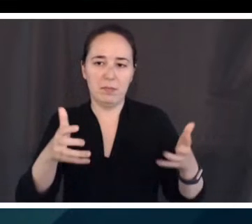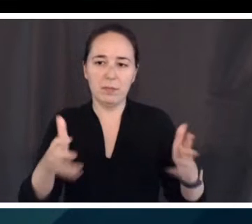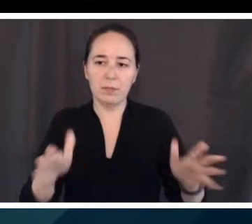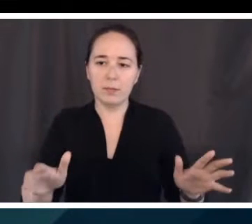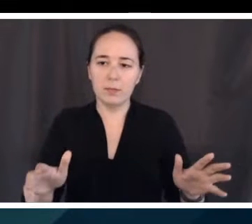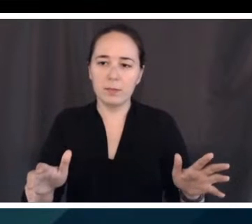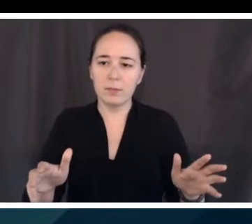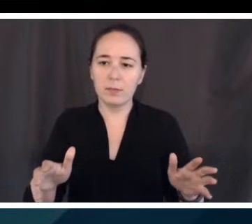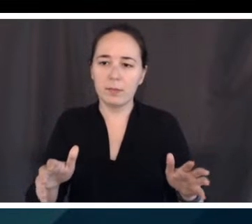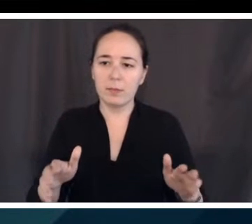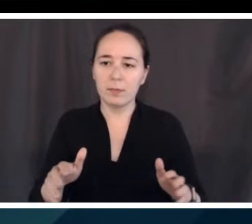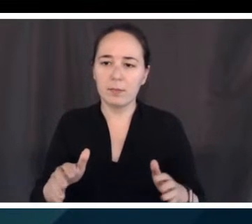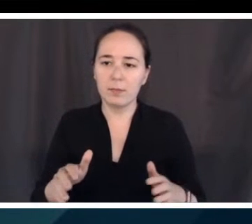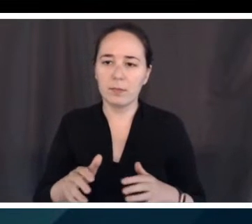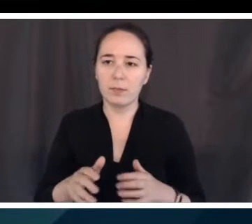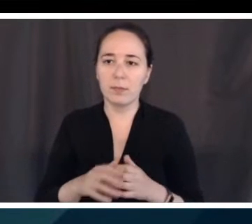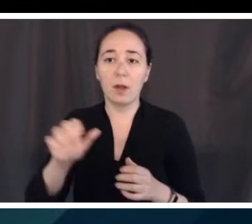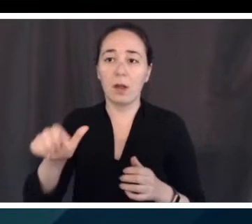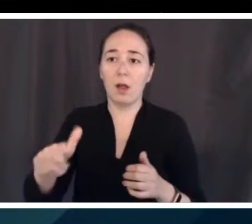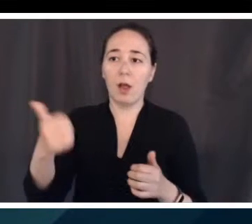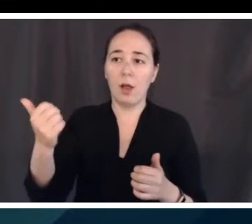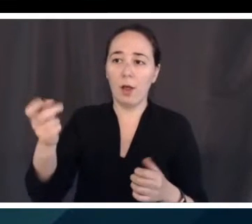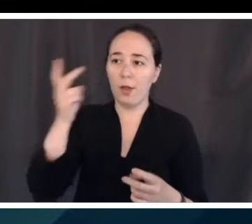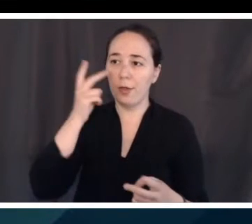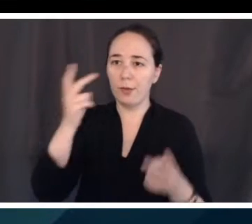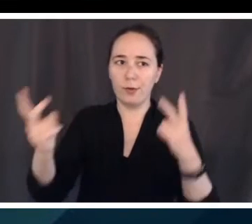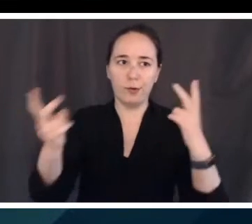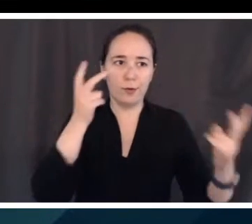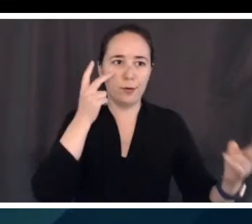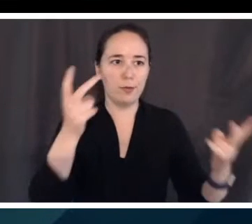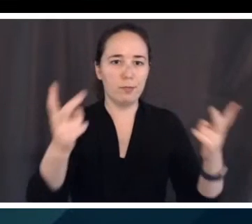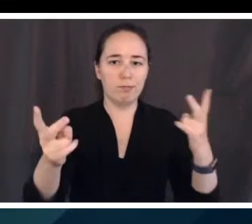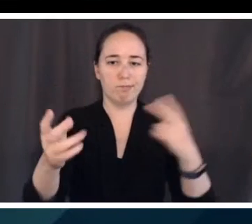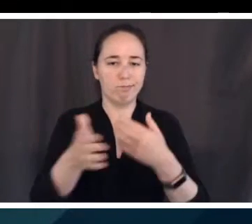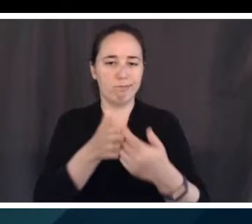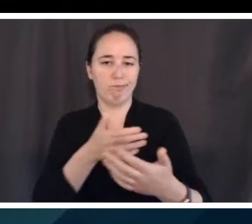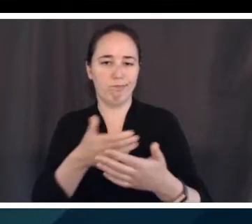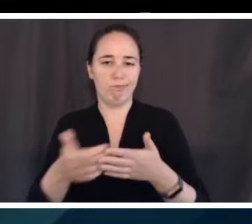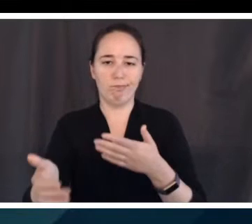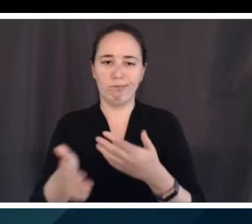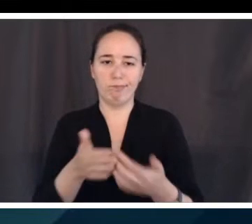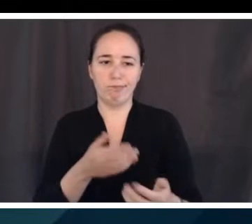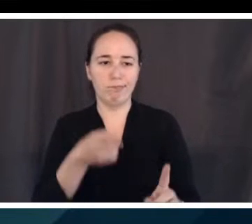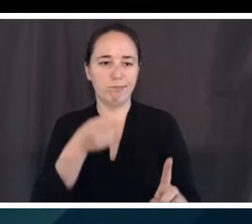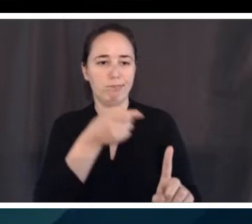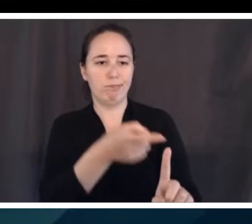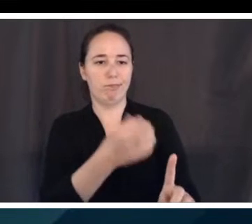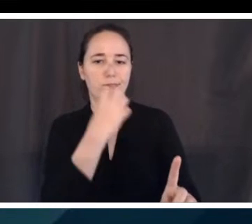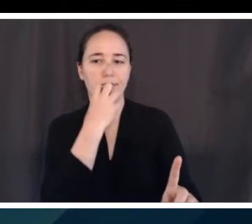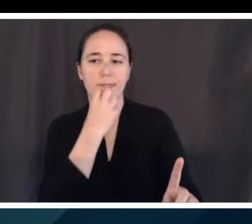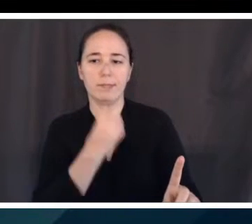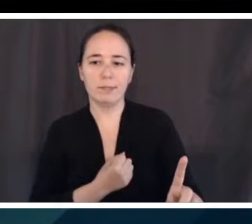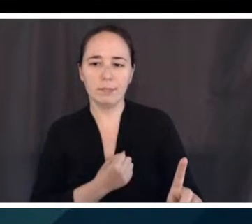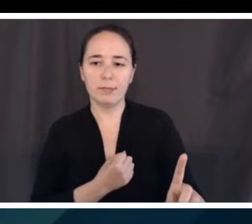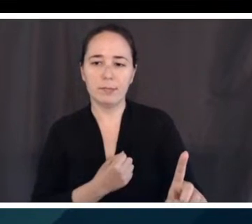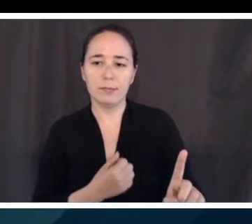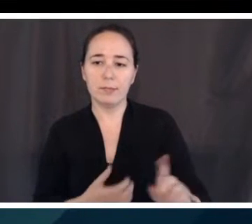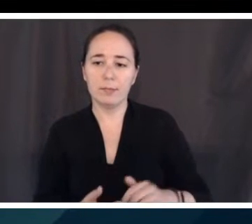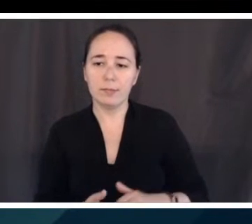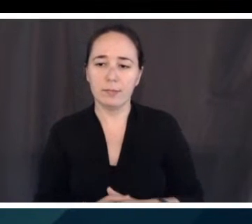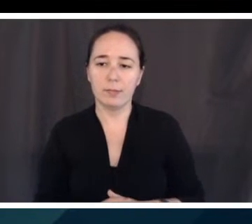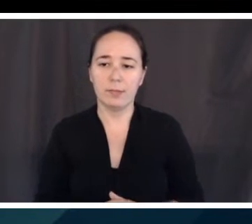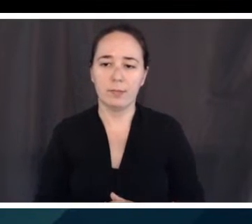there's no other vision that matters to me. I see you,